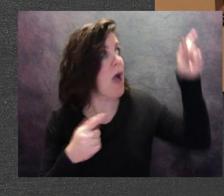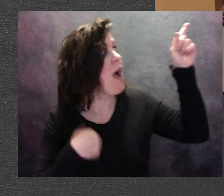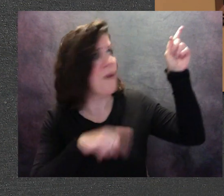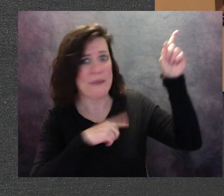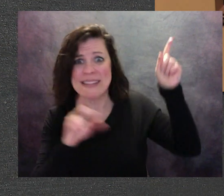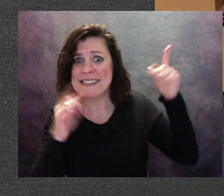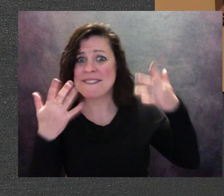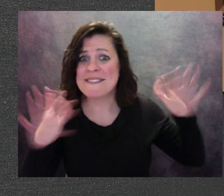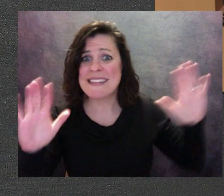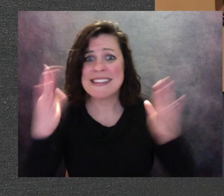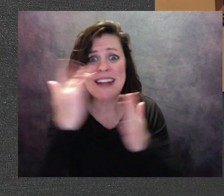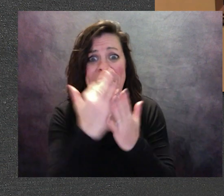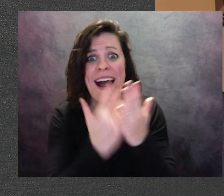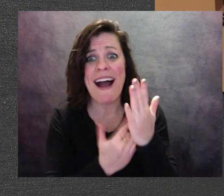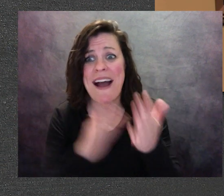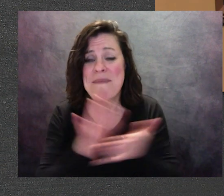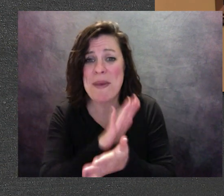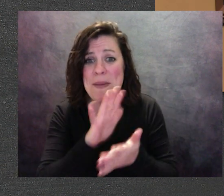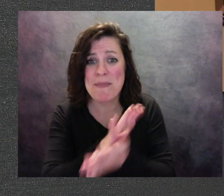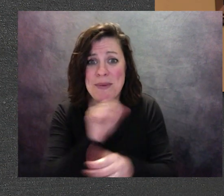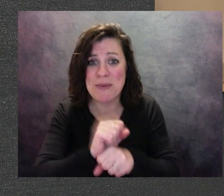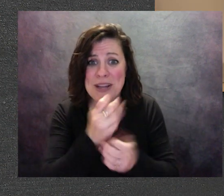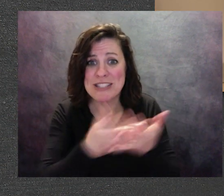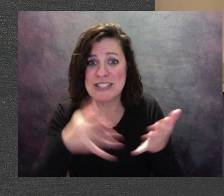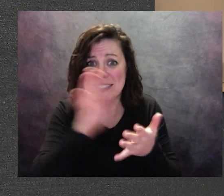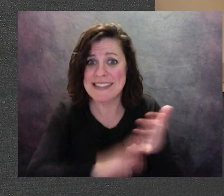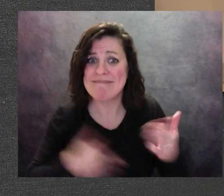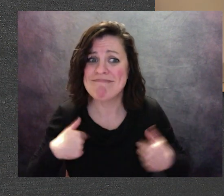that was fun.